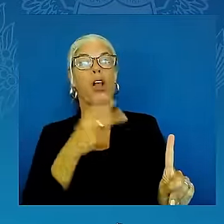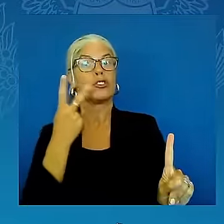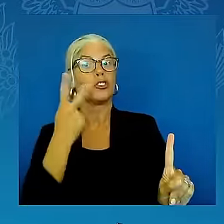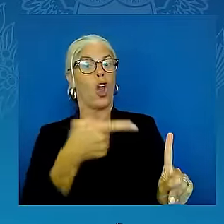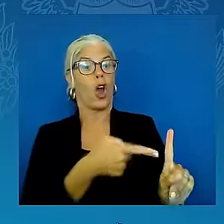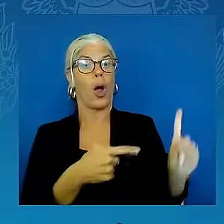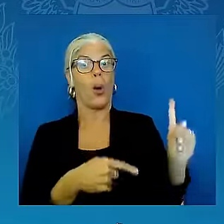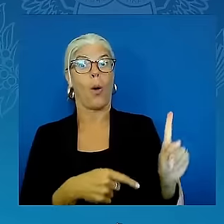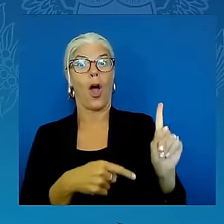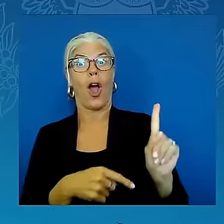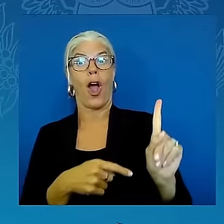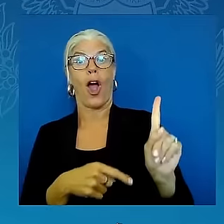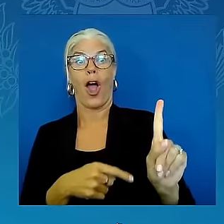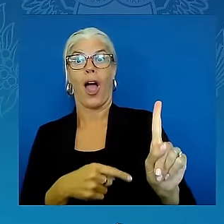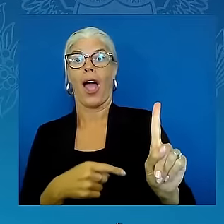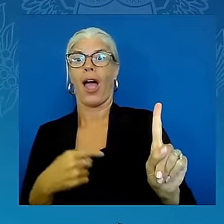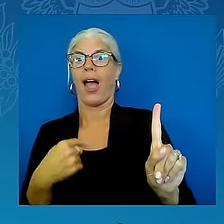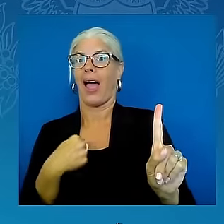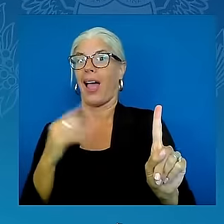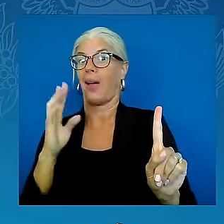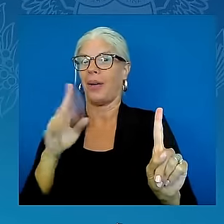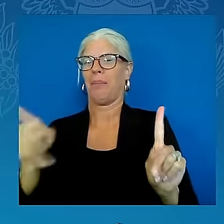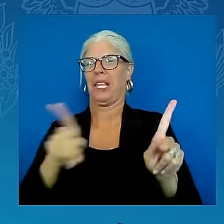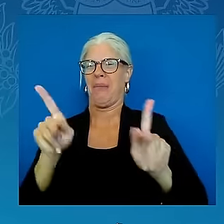I would almost want to hide.